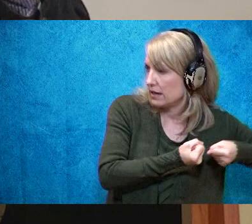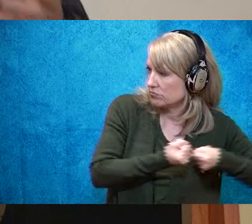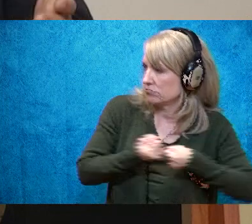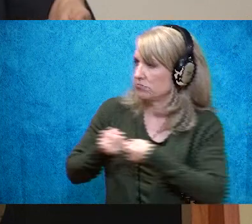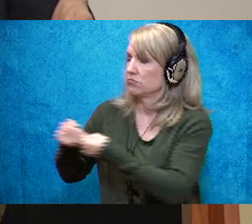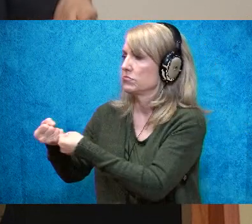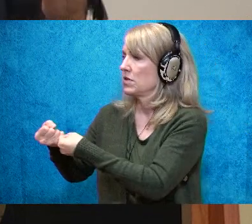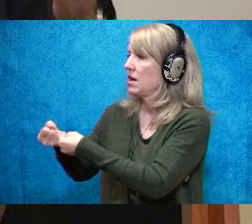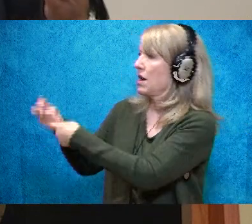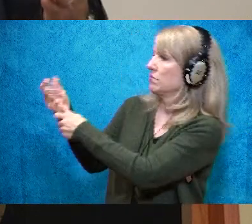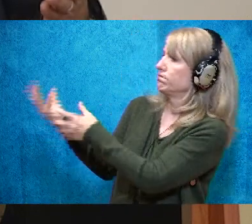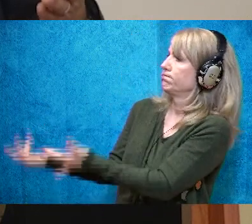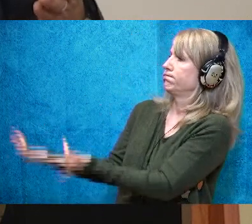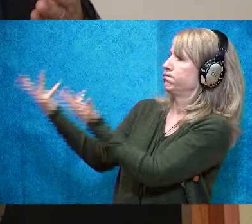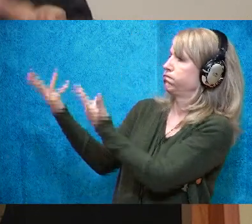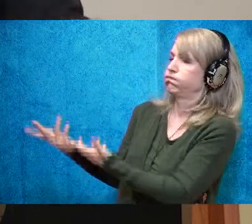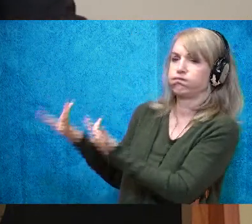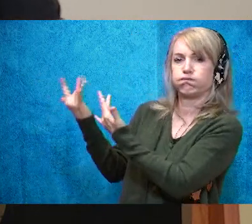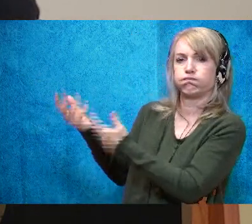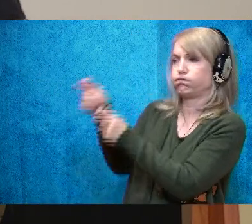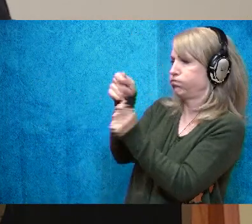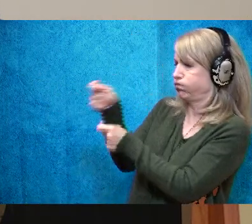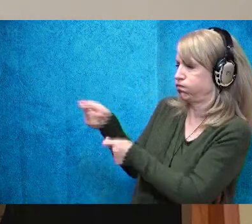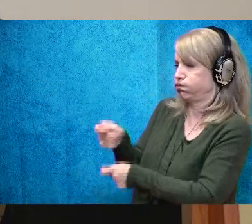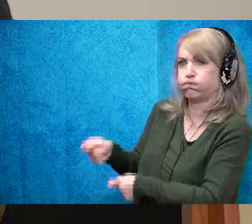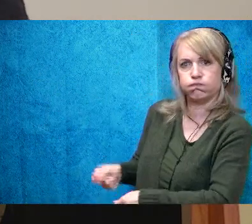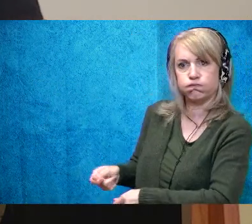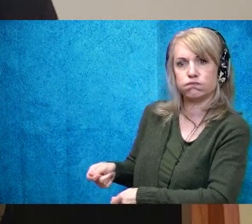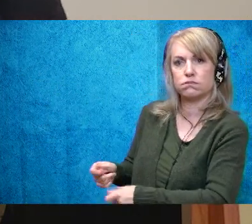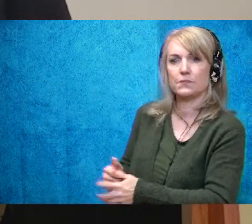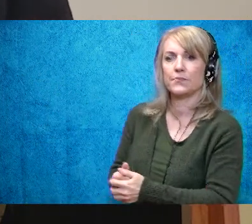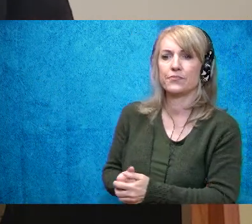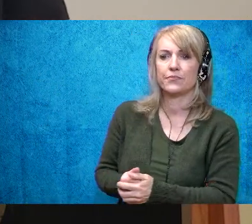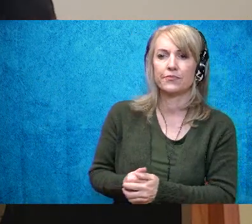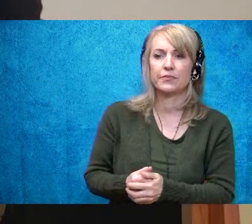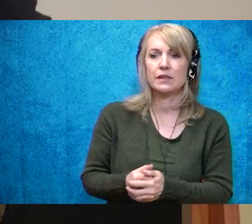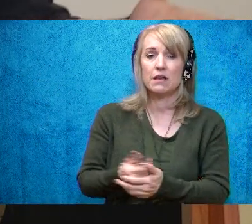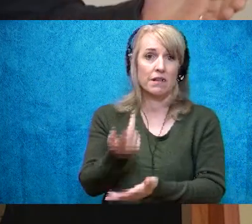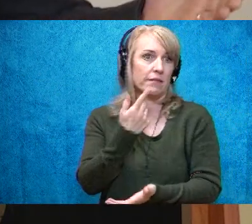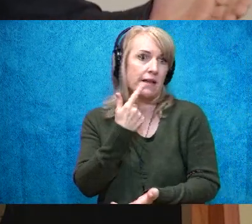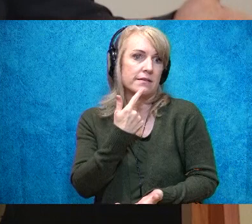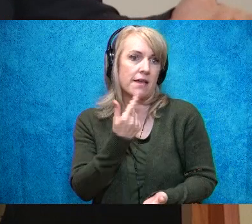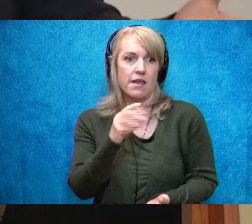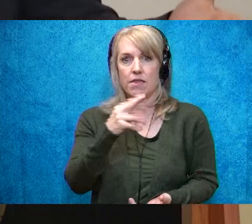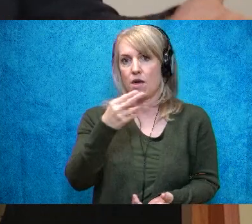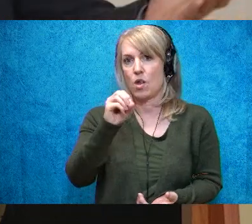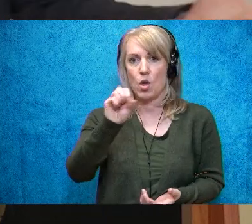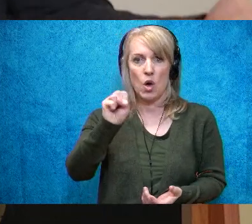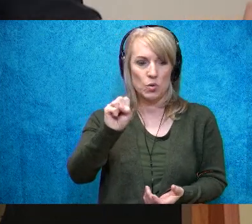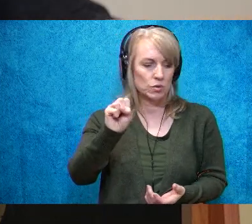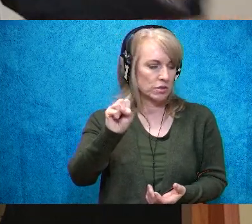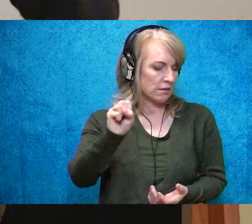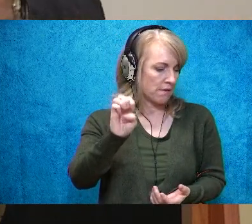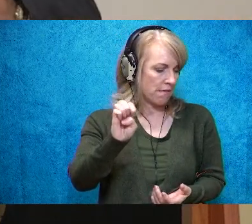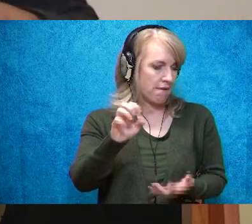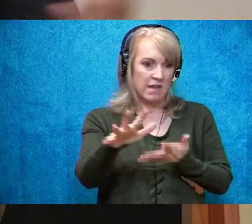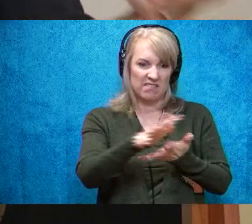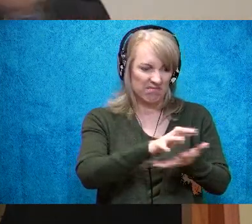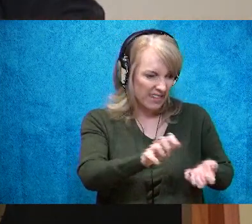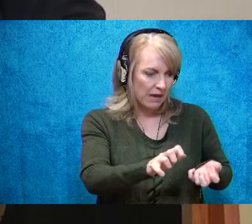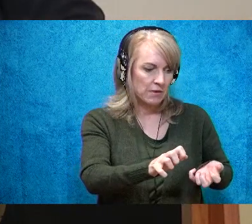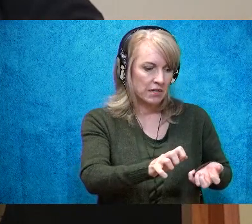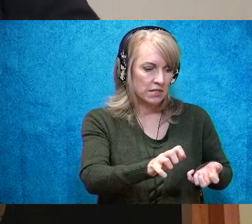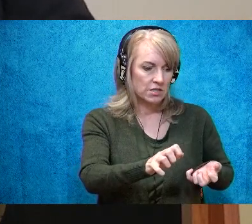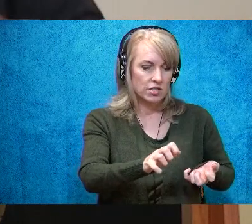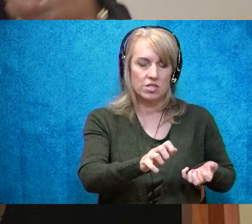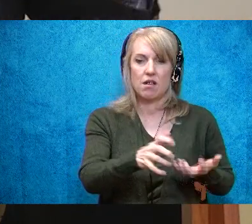and you extinguish the fire with them. And he even said, let's say that the water hose is damaged. Well, you figure that out later,